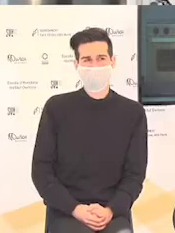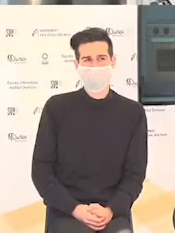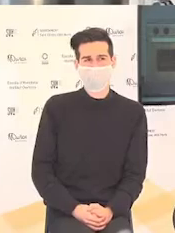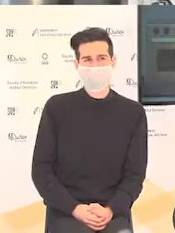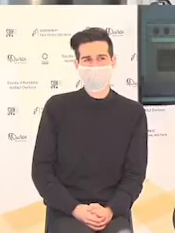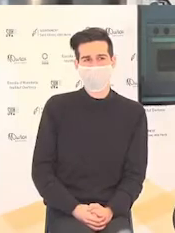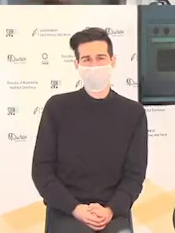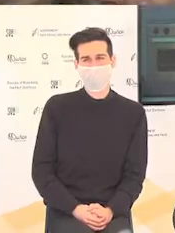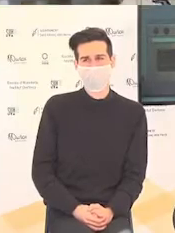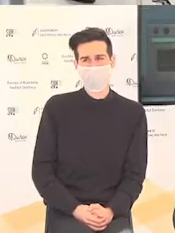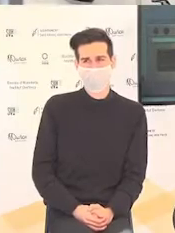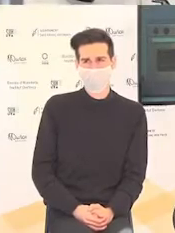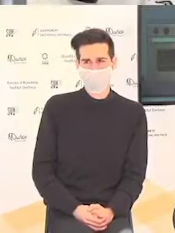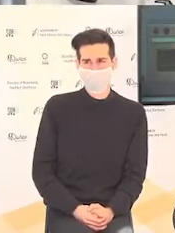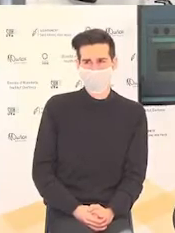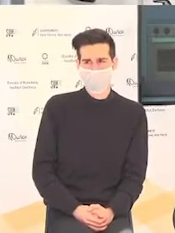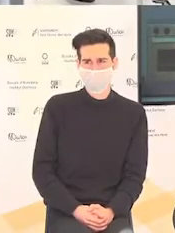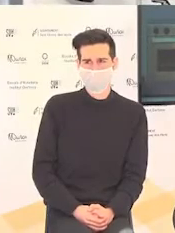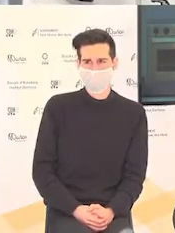Just to be sure of ourselves.